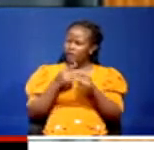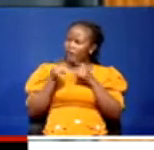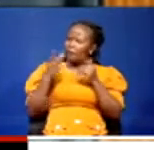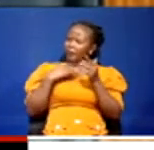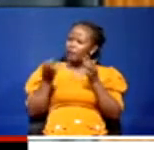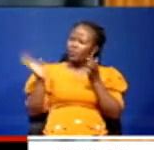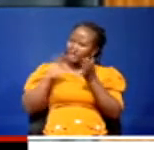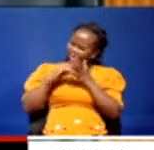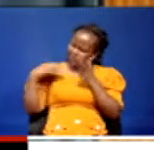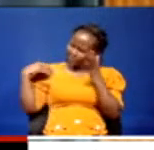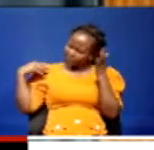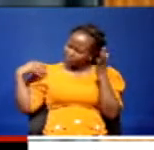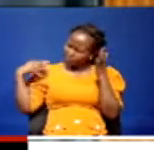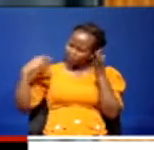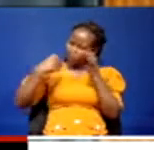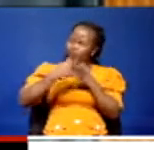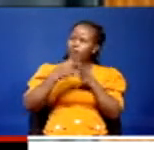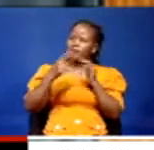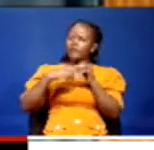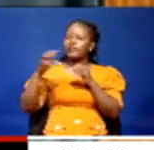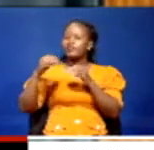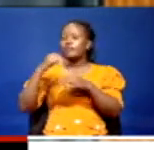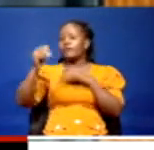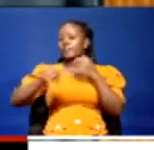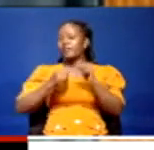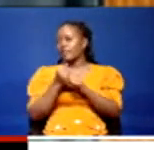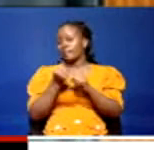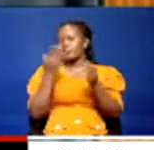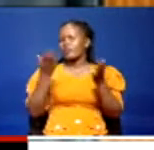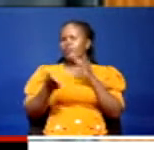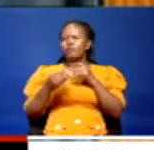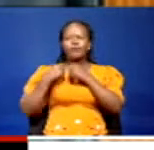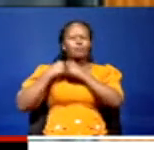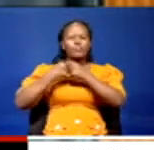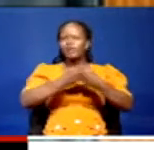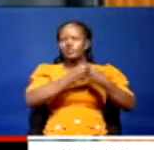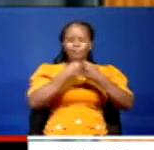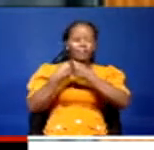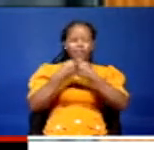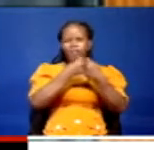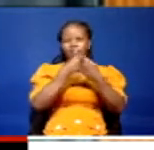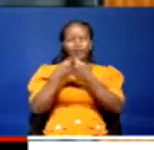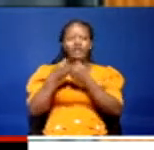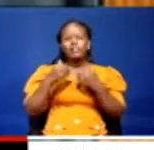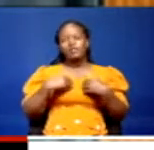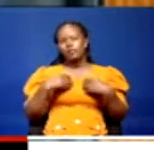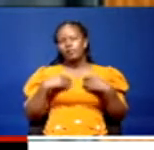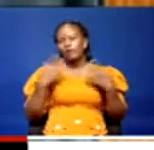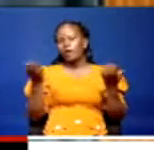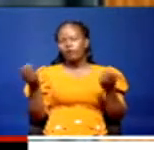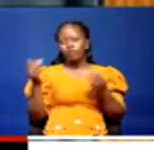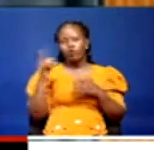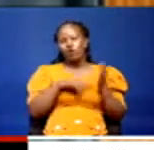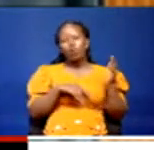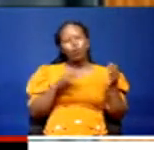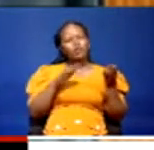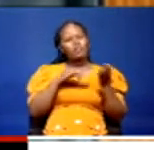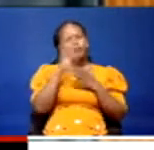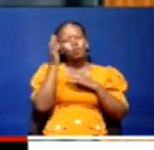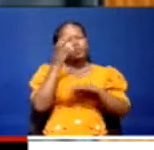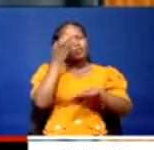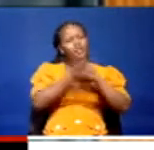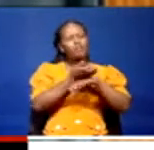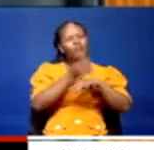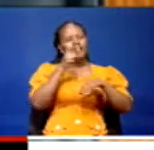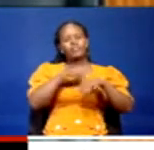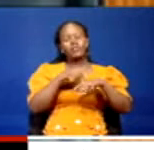70 years. Must have come with a lot of challenges. What would you cite as one of the most difficult moments you've had as an